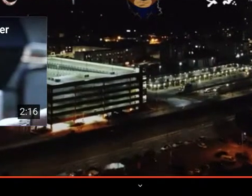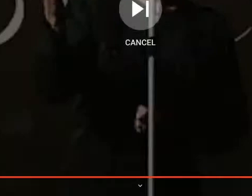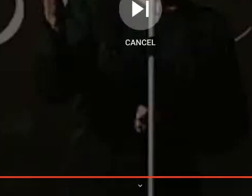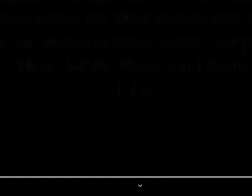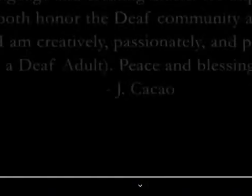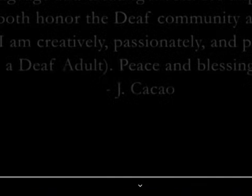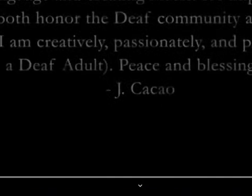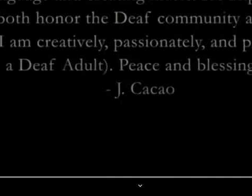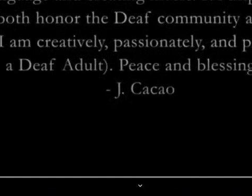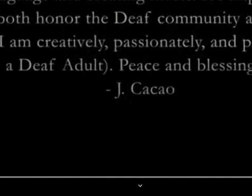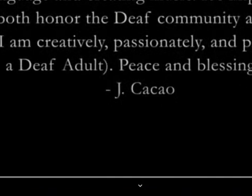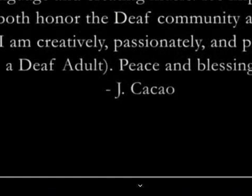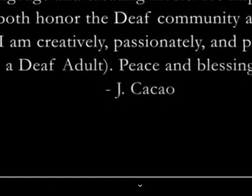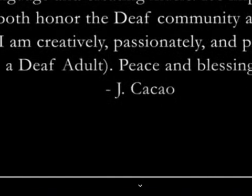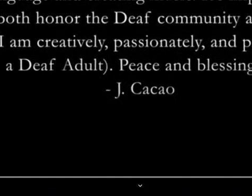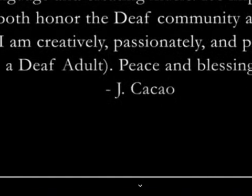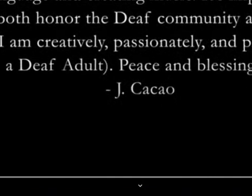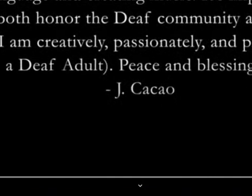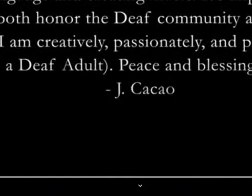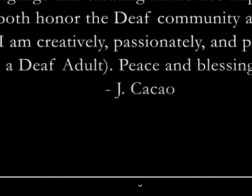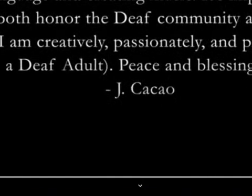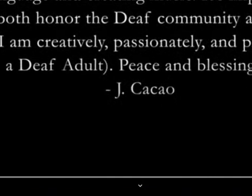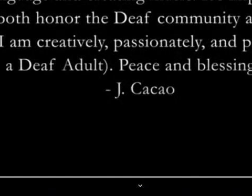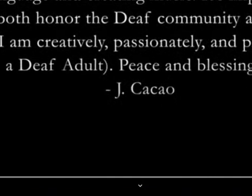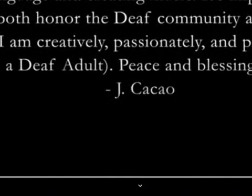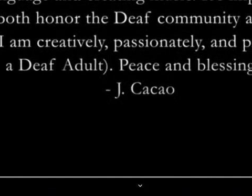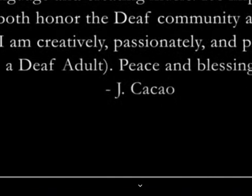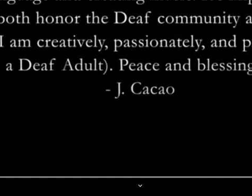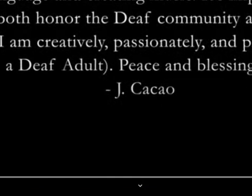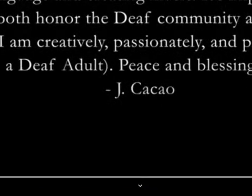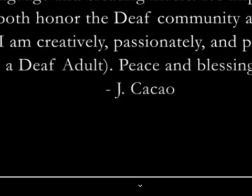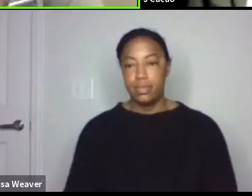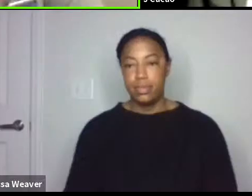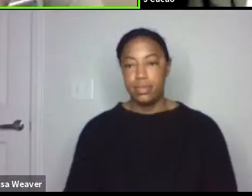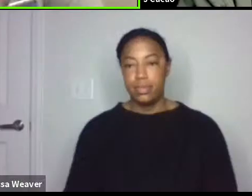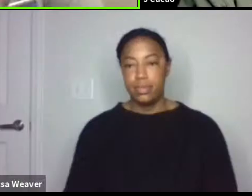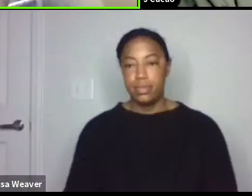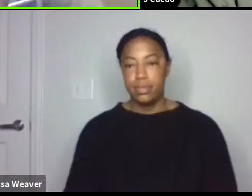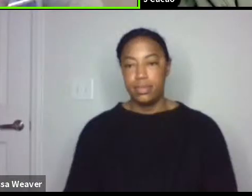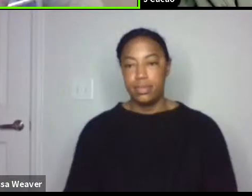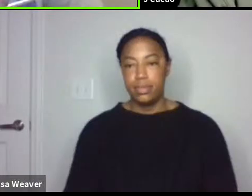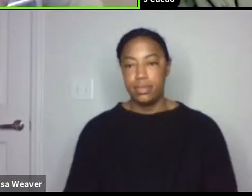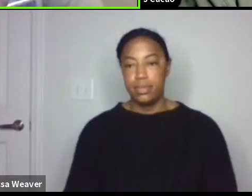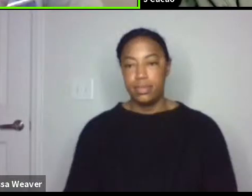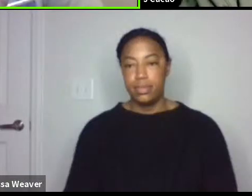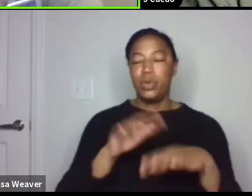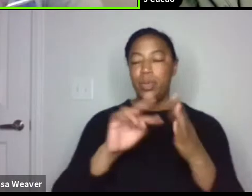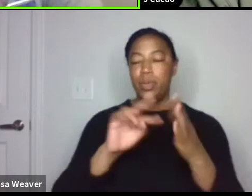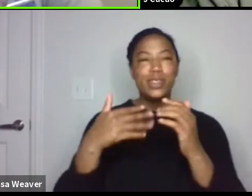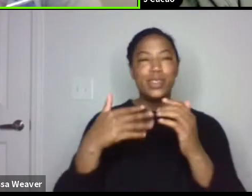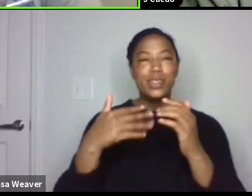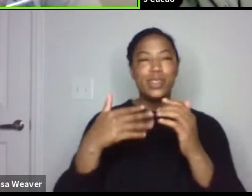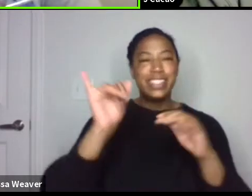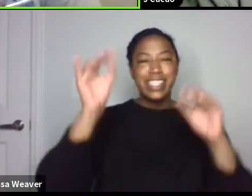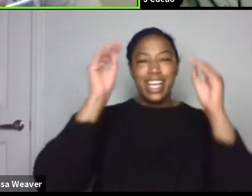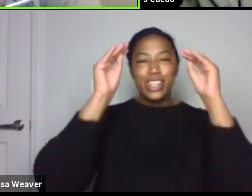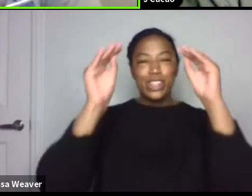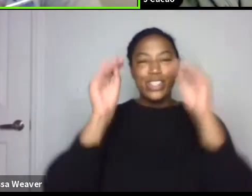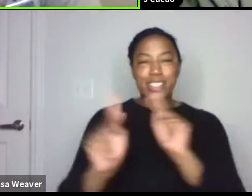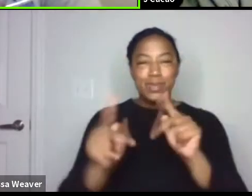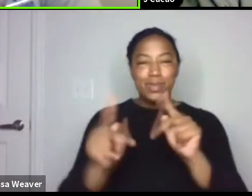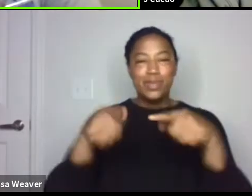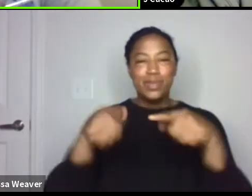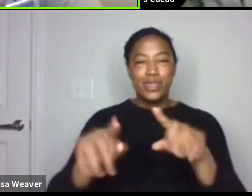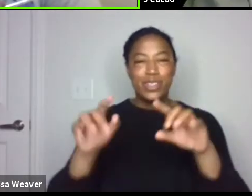Yeah, I feel like you kind of well, it's probably you doing it on purpose, but it's like you almost teaching people during the video the words and